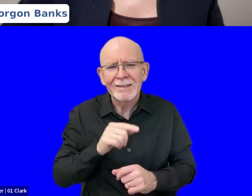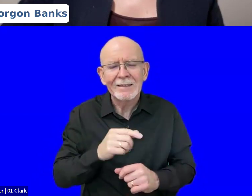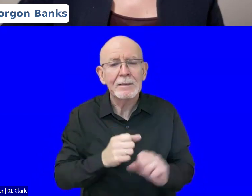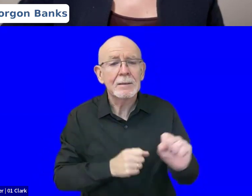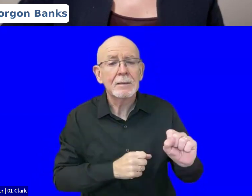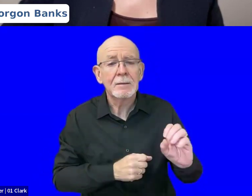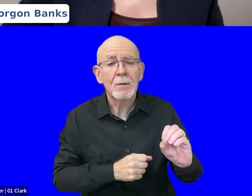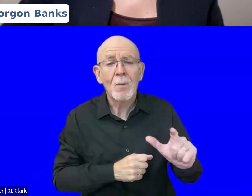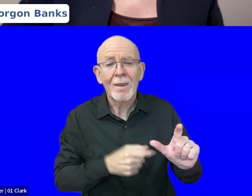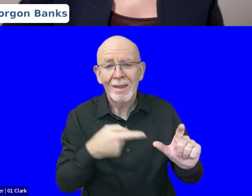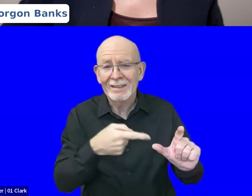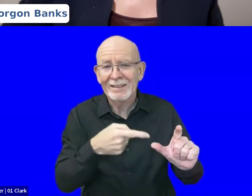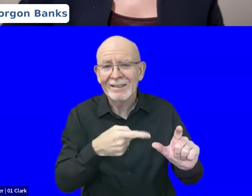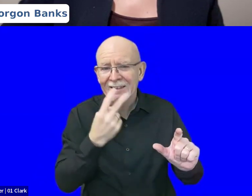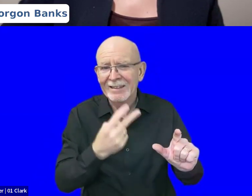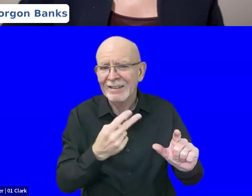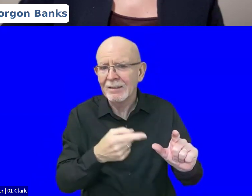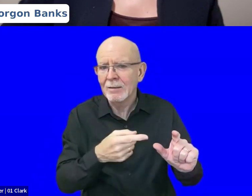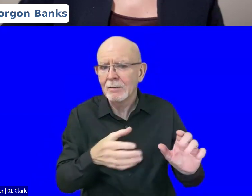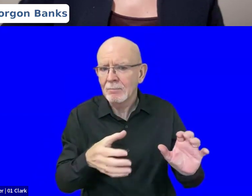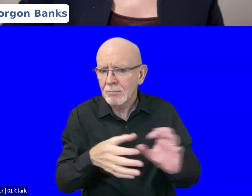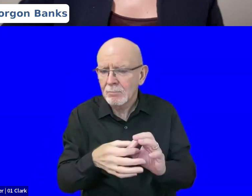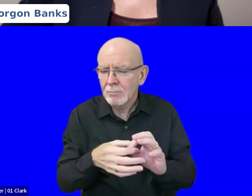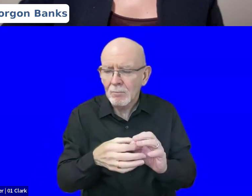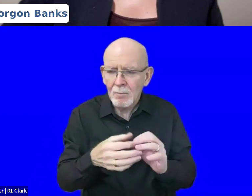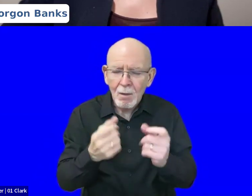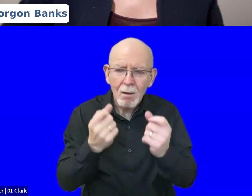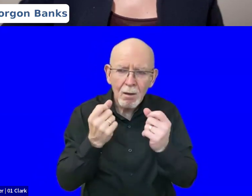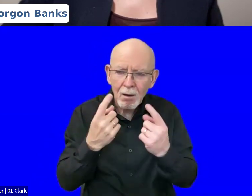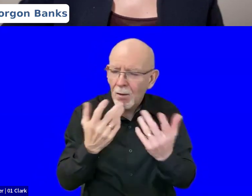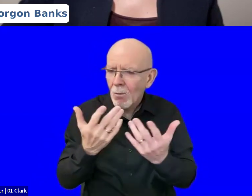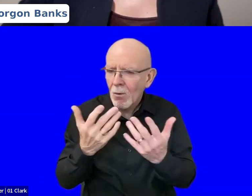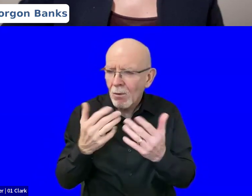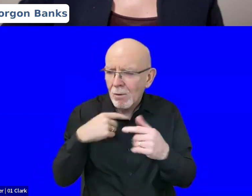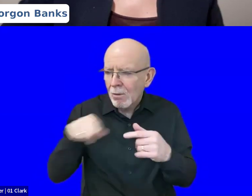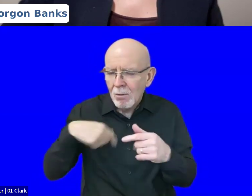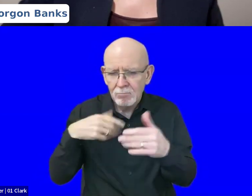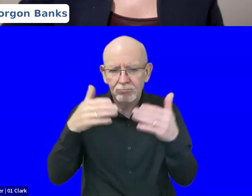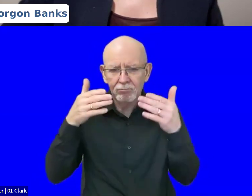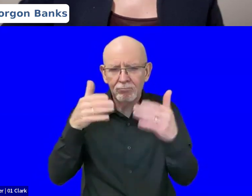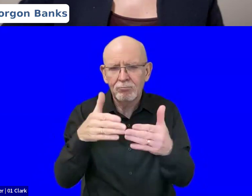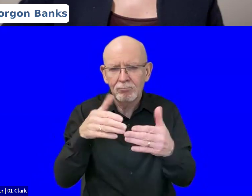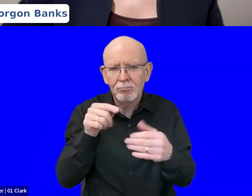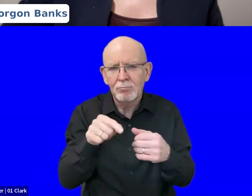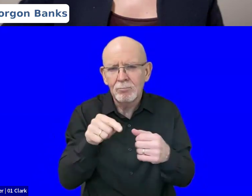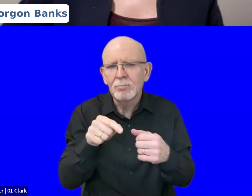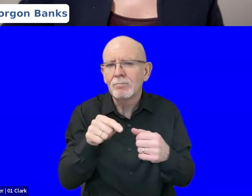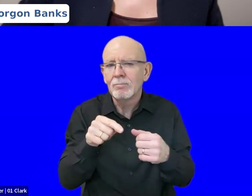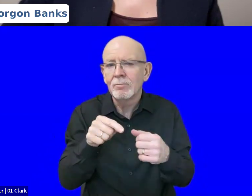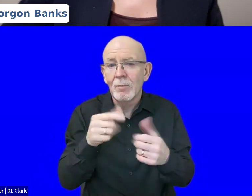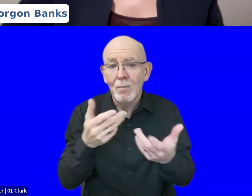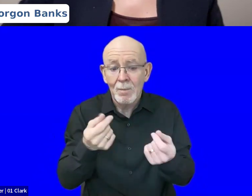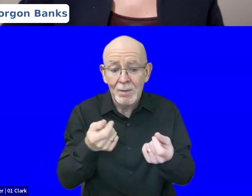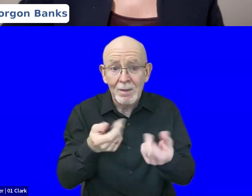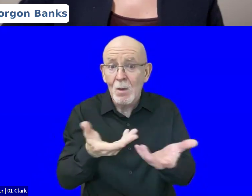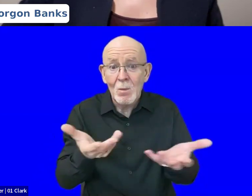Whereas when we look in the richer countries, those families have more resources, they have goods and services are more